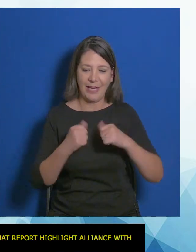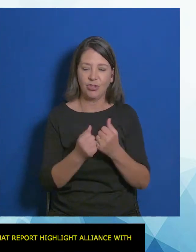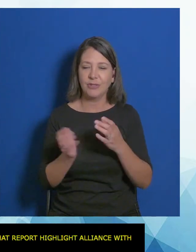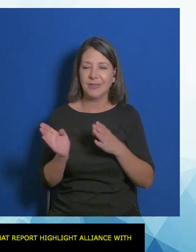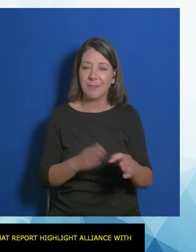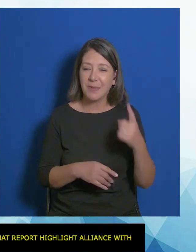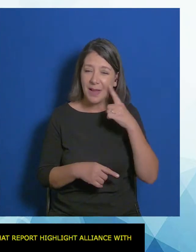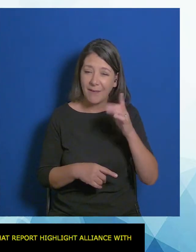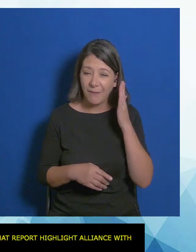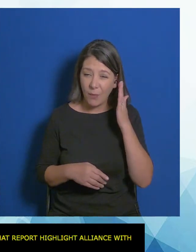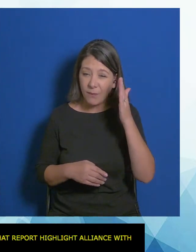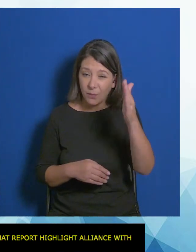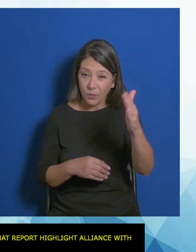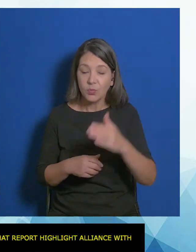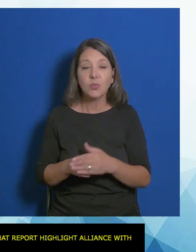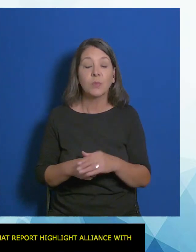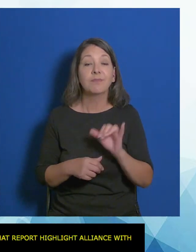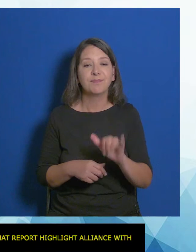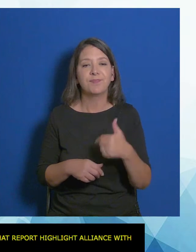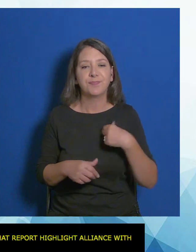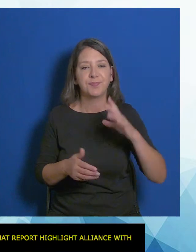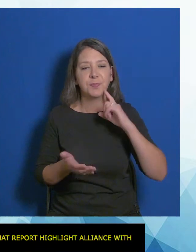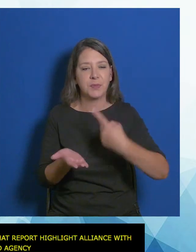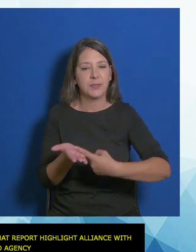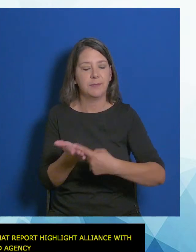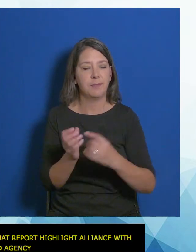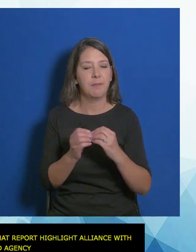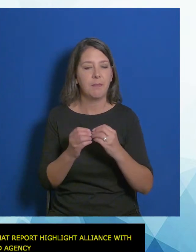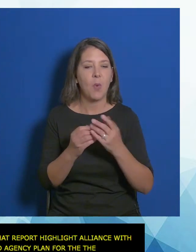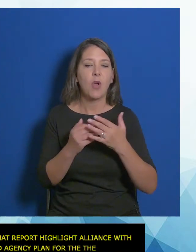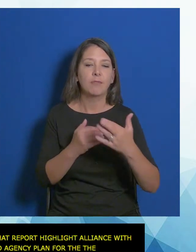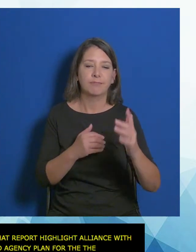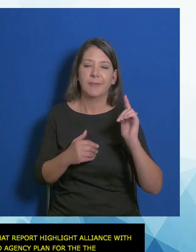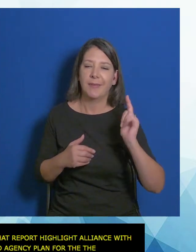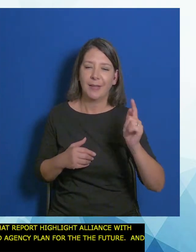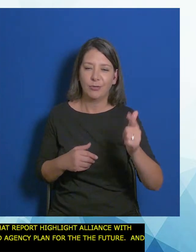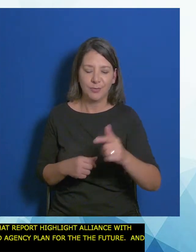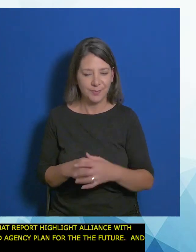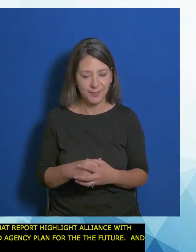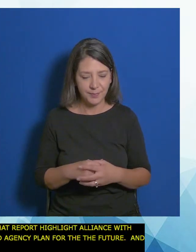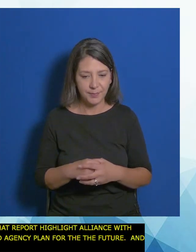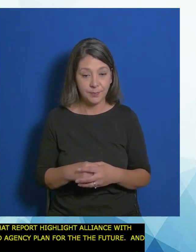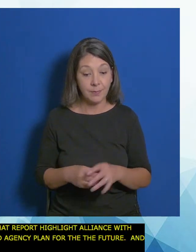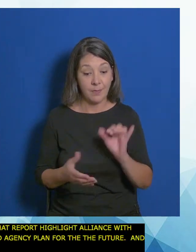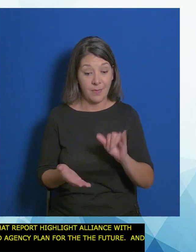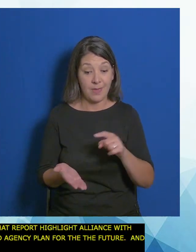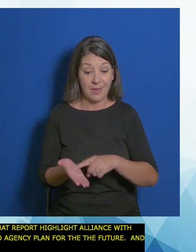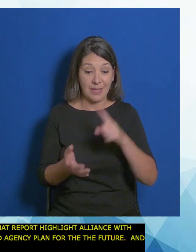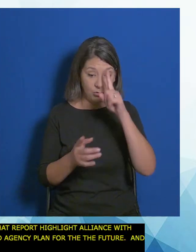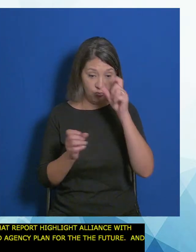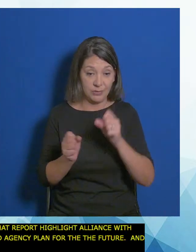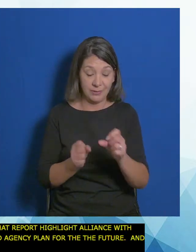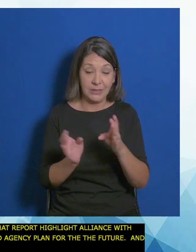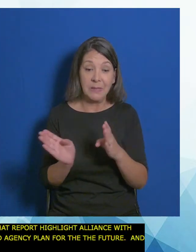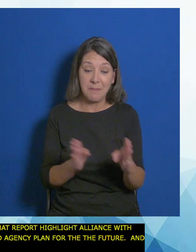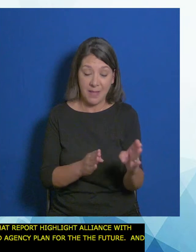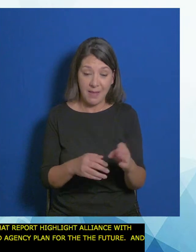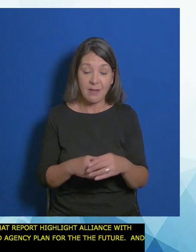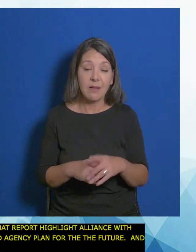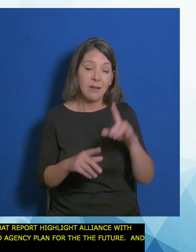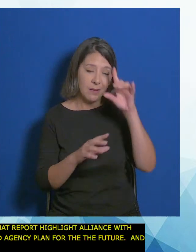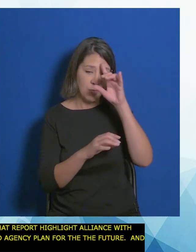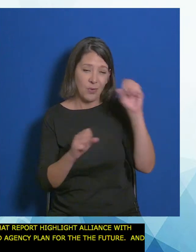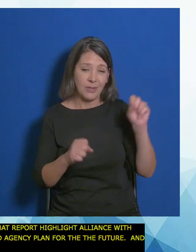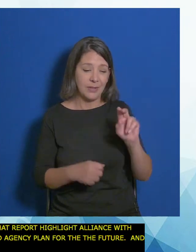And I will talk about that more later. In the strategic plan, President